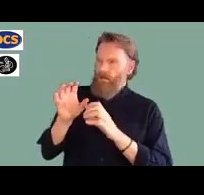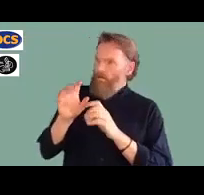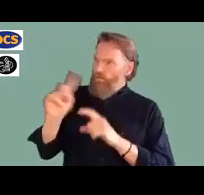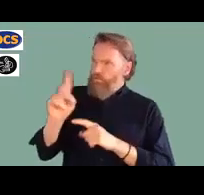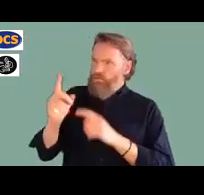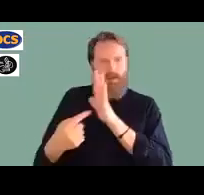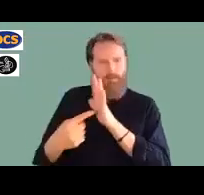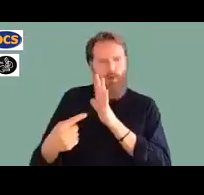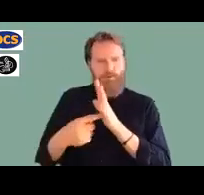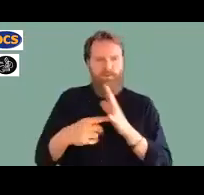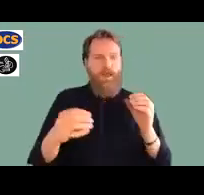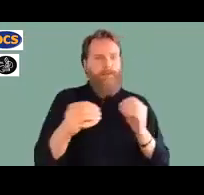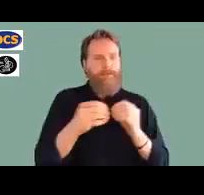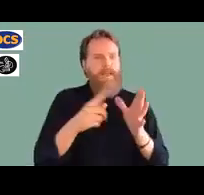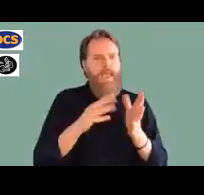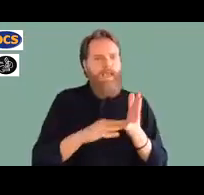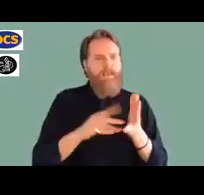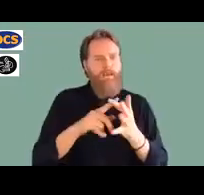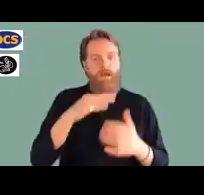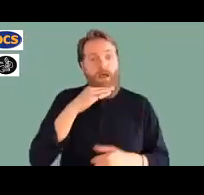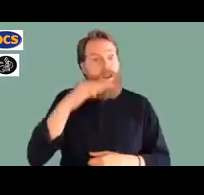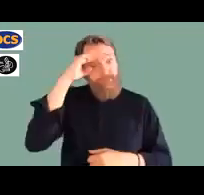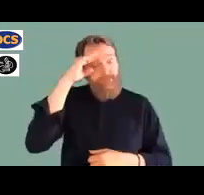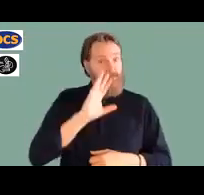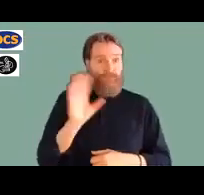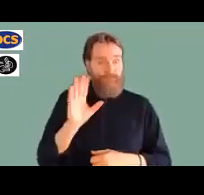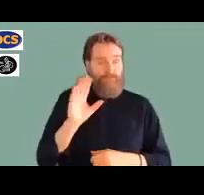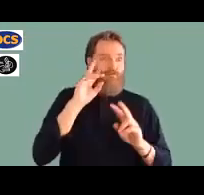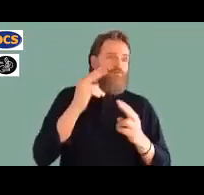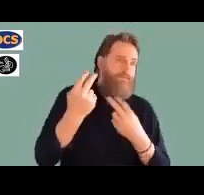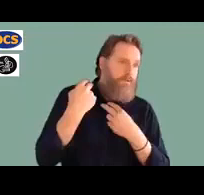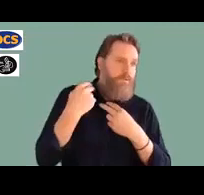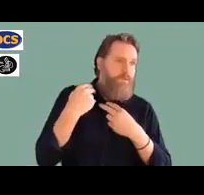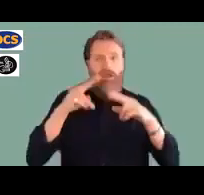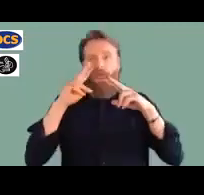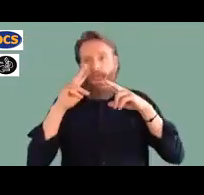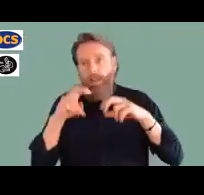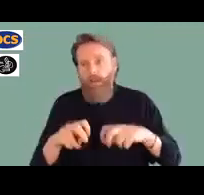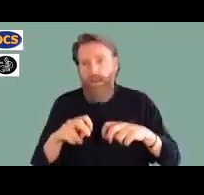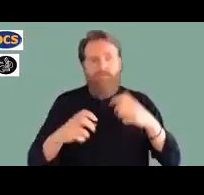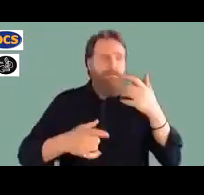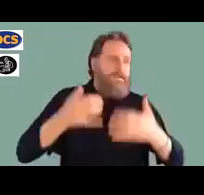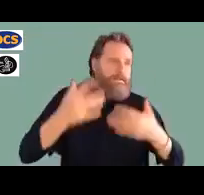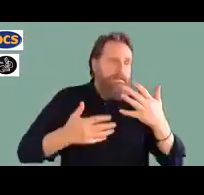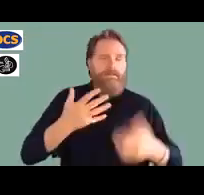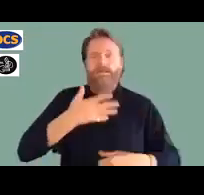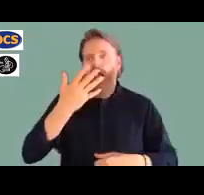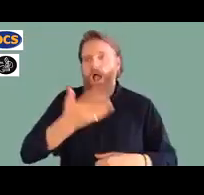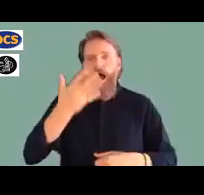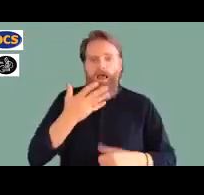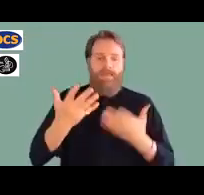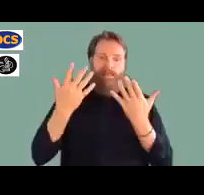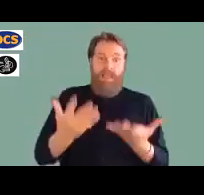absolutely clear that we'd had enough of all the reviews and all the inquiries, of keep looking at all the statistics. The time had come